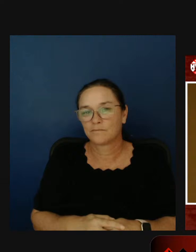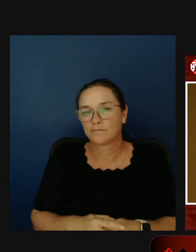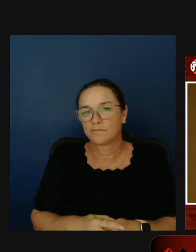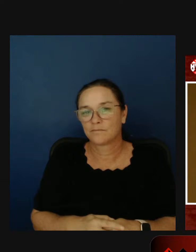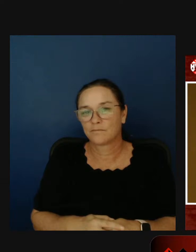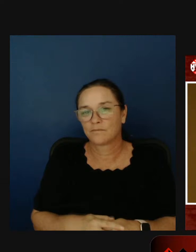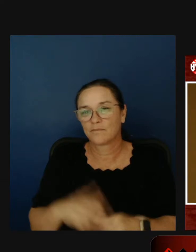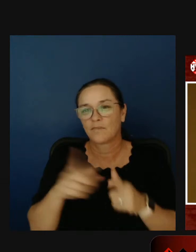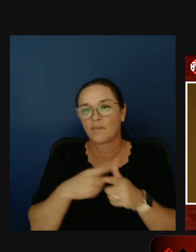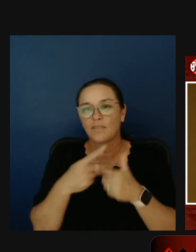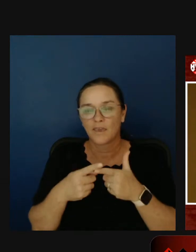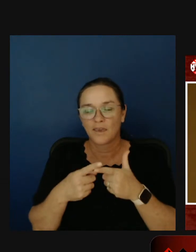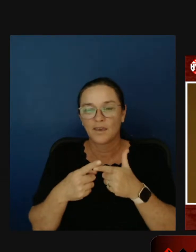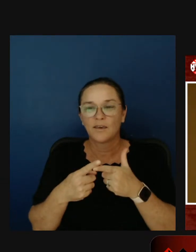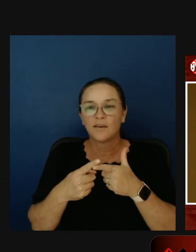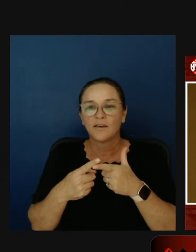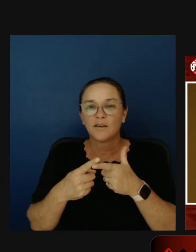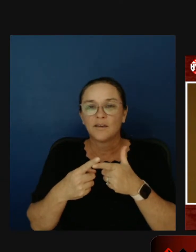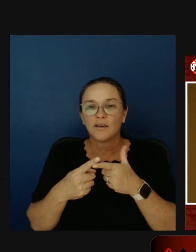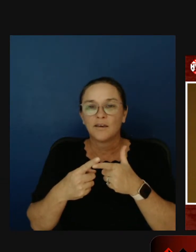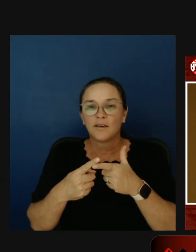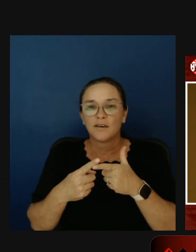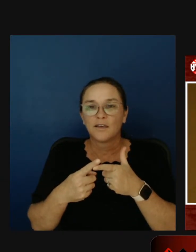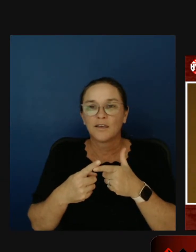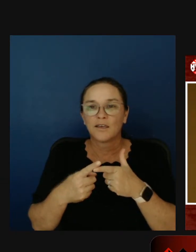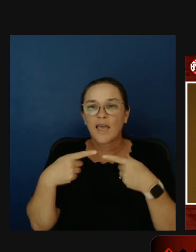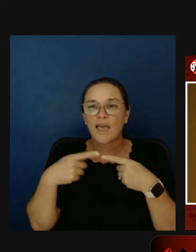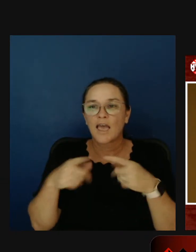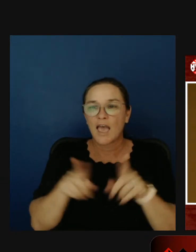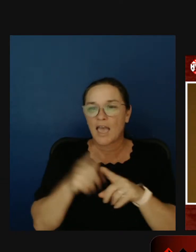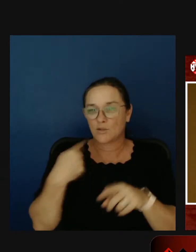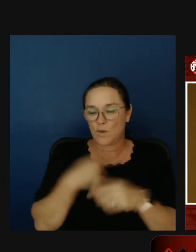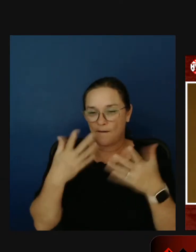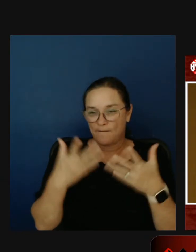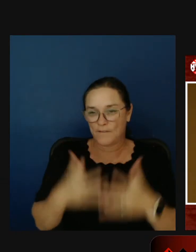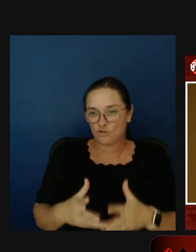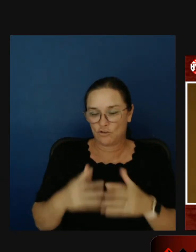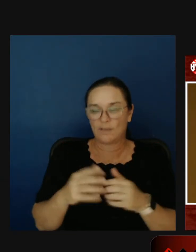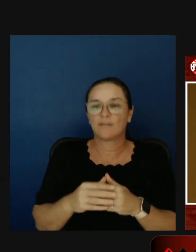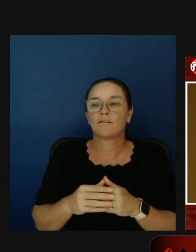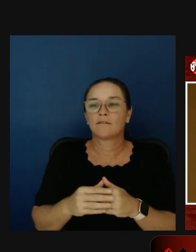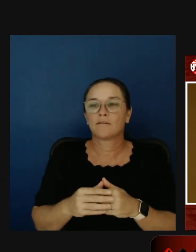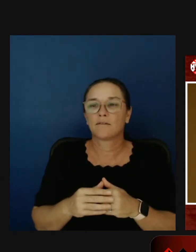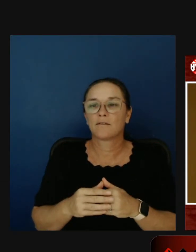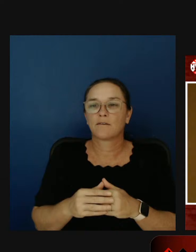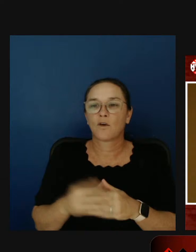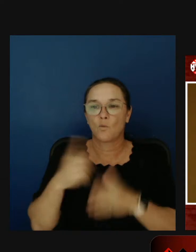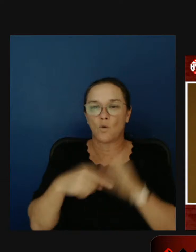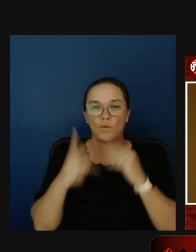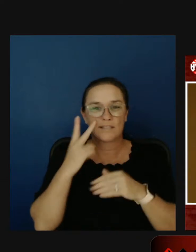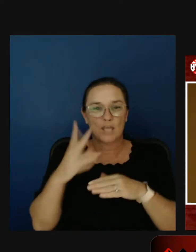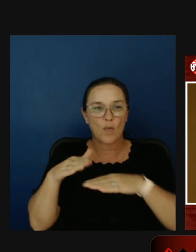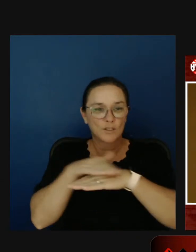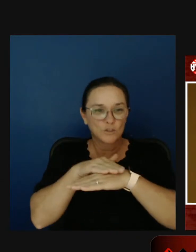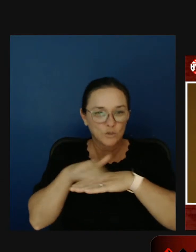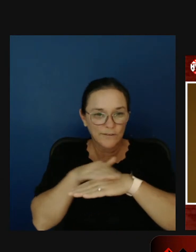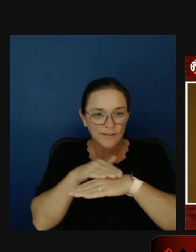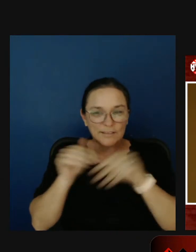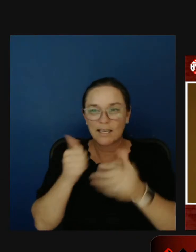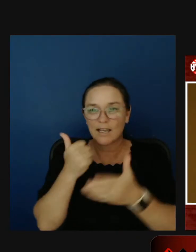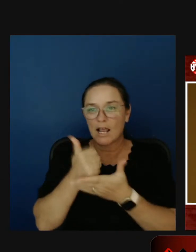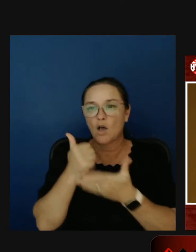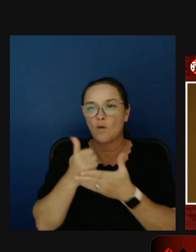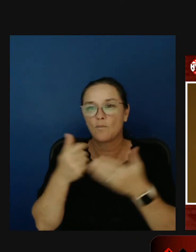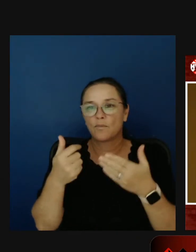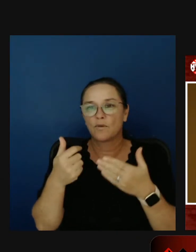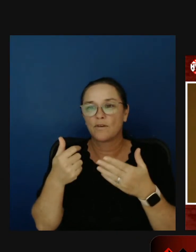And then just as we draw to an end, I kind of pointed out that what we see on the surface can help inform us what's